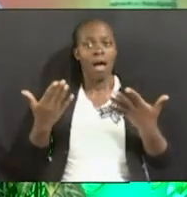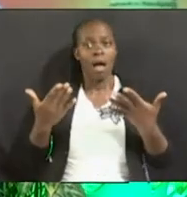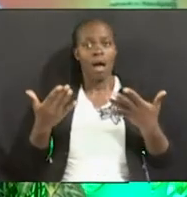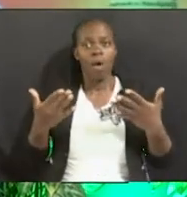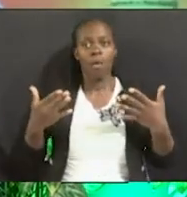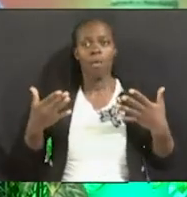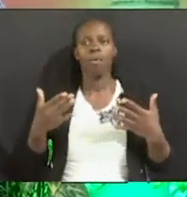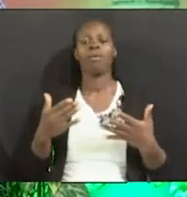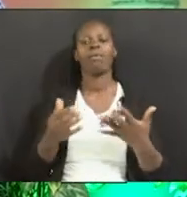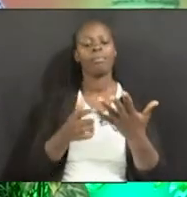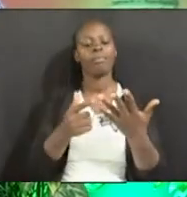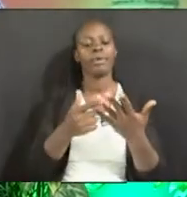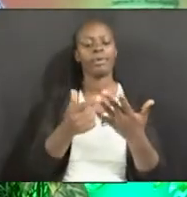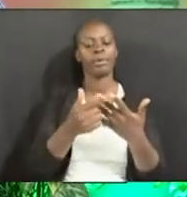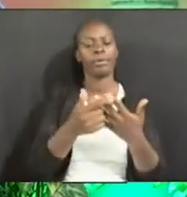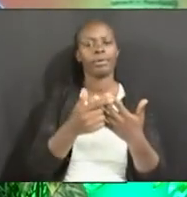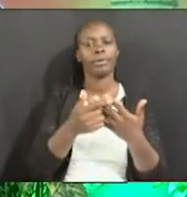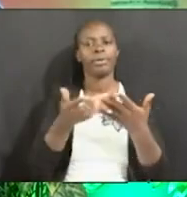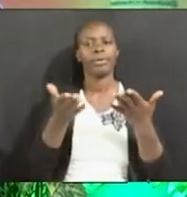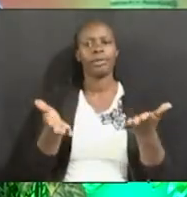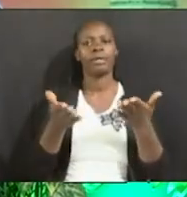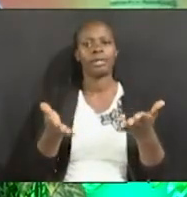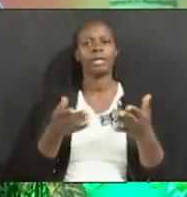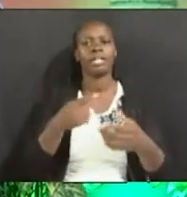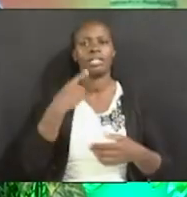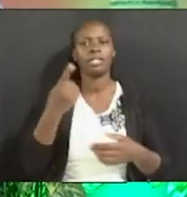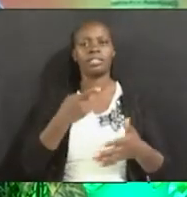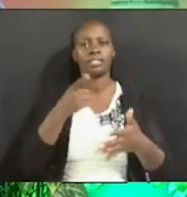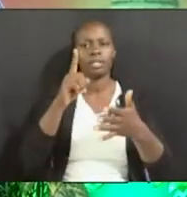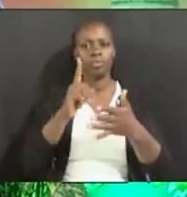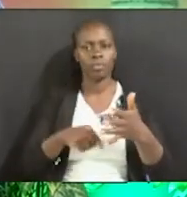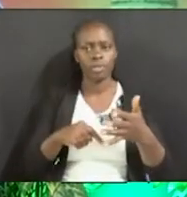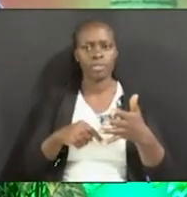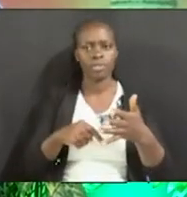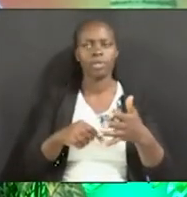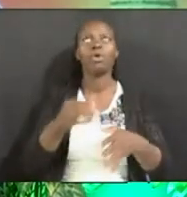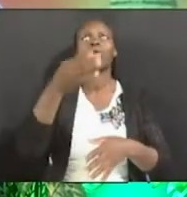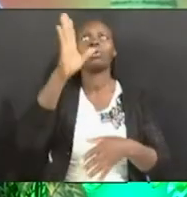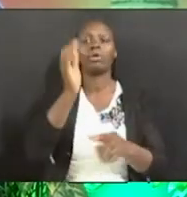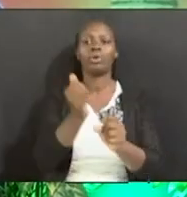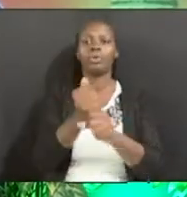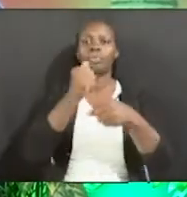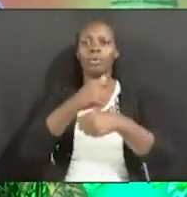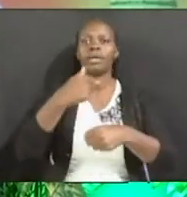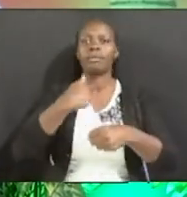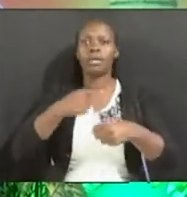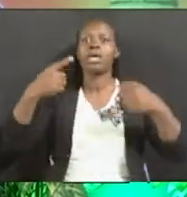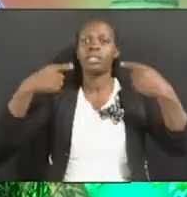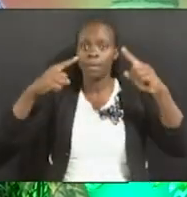that? My prayer is that God will make me a champion.